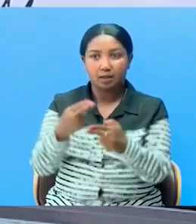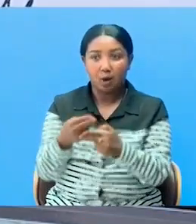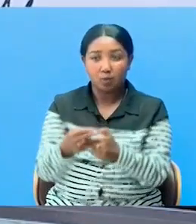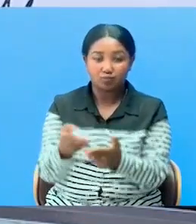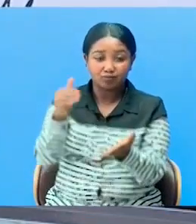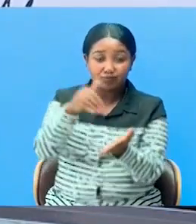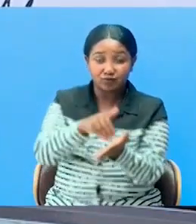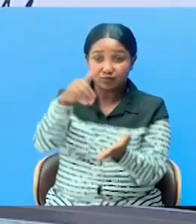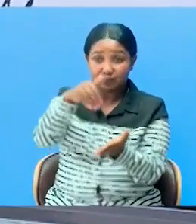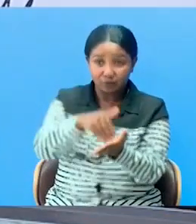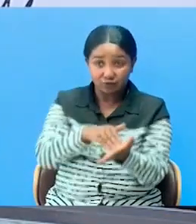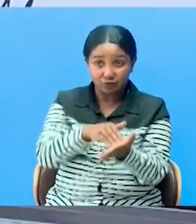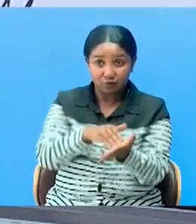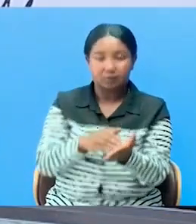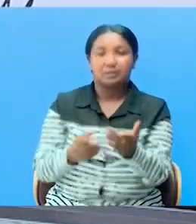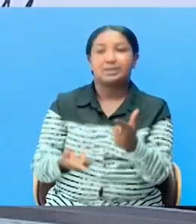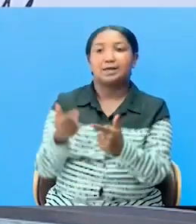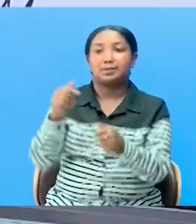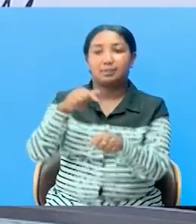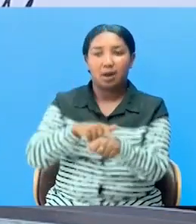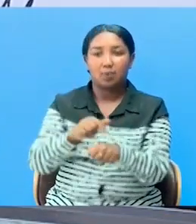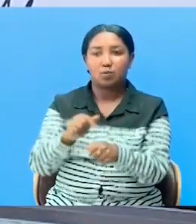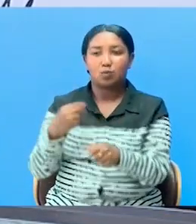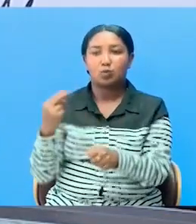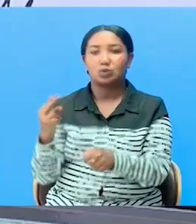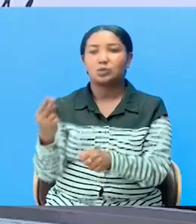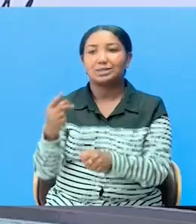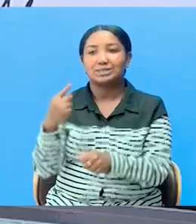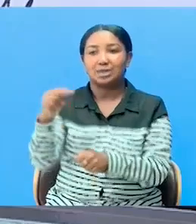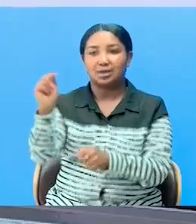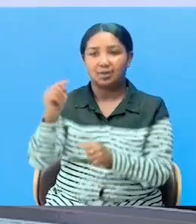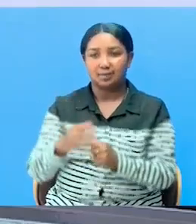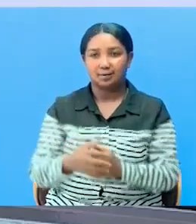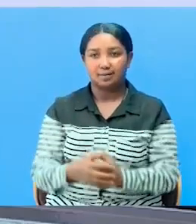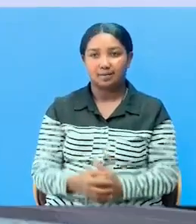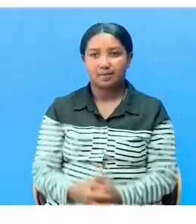mentioned for the second time. The third one is